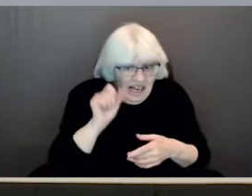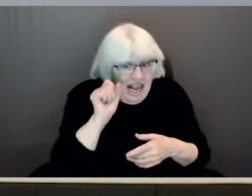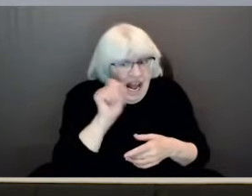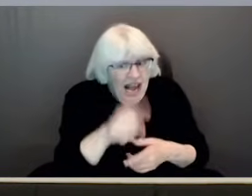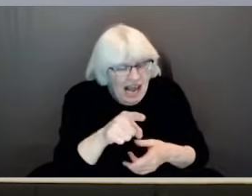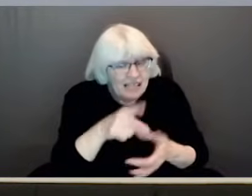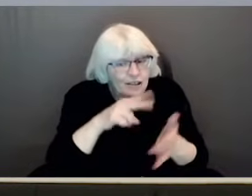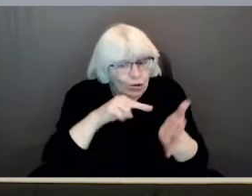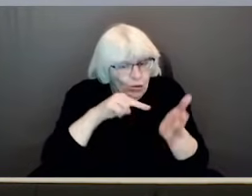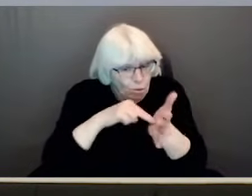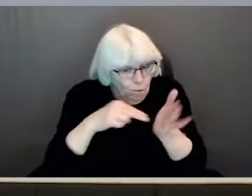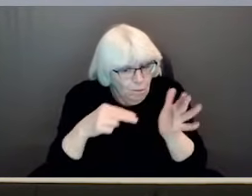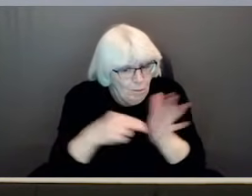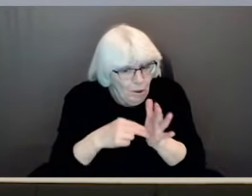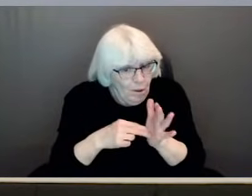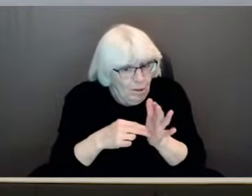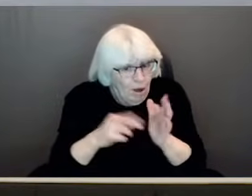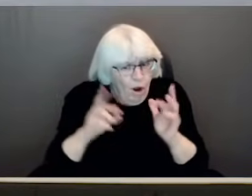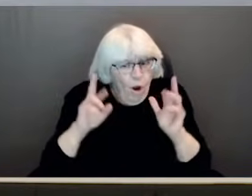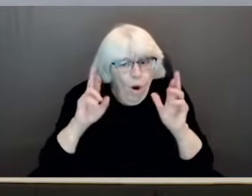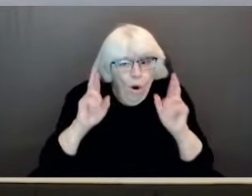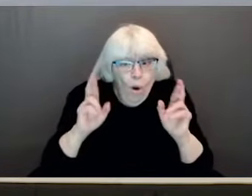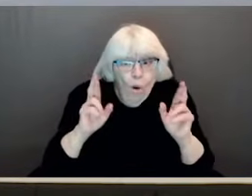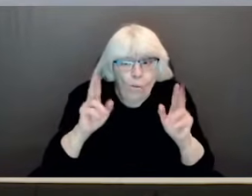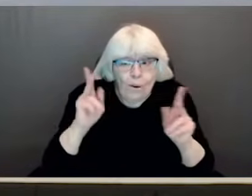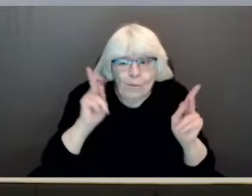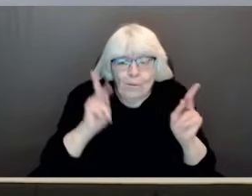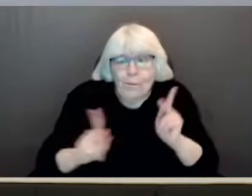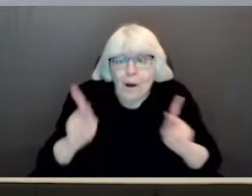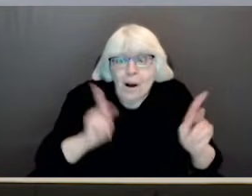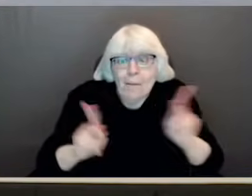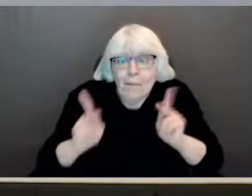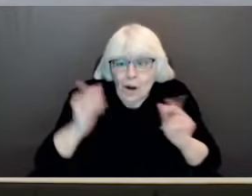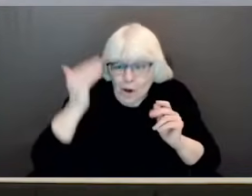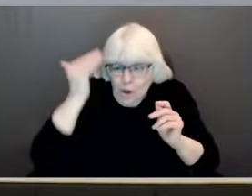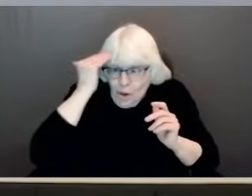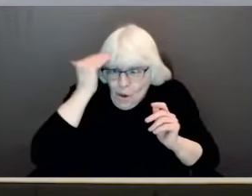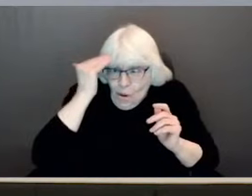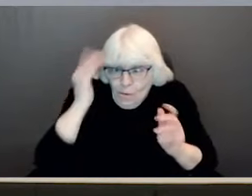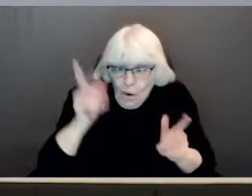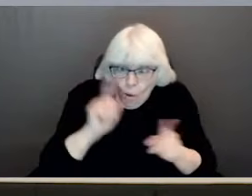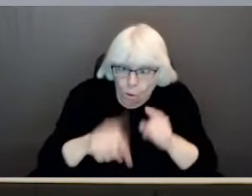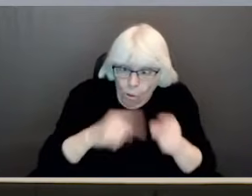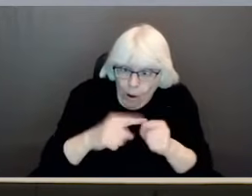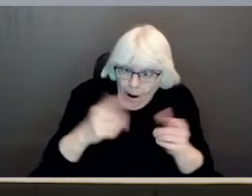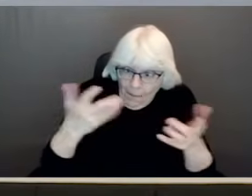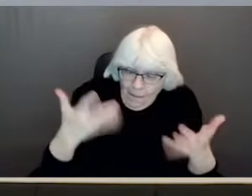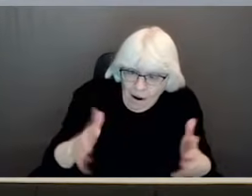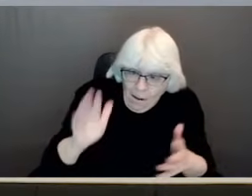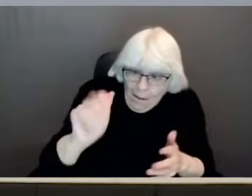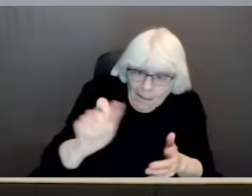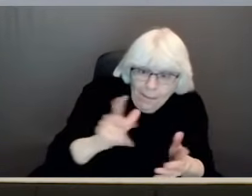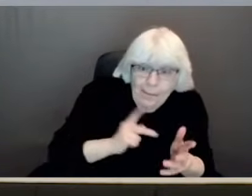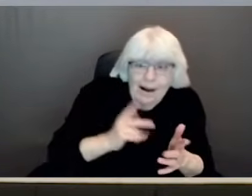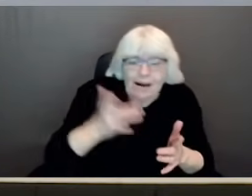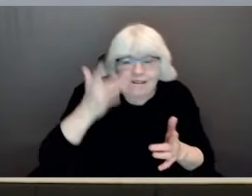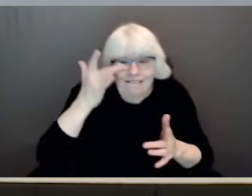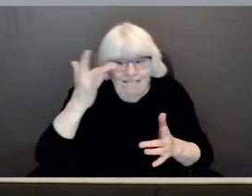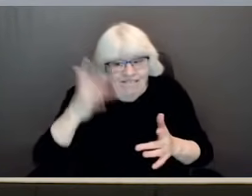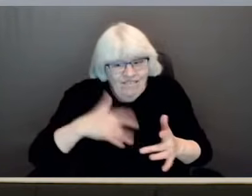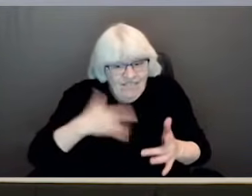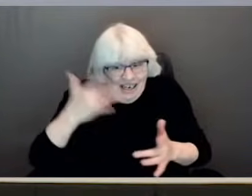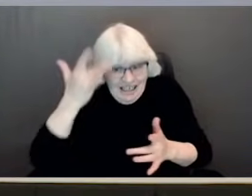thing? Yeah, and the majority of individuals are identified, of course, at the point of entry,